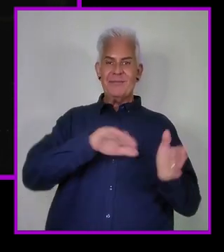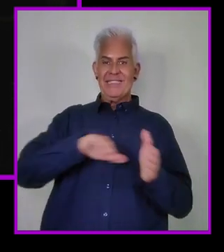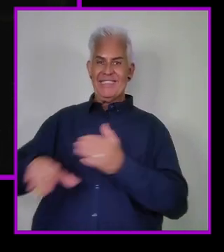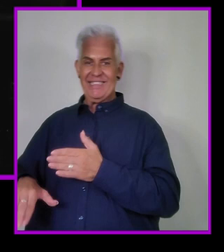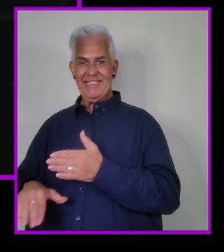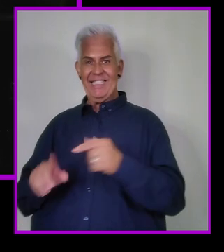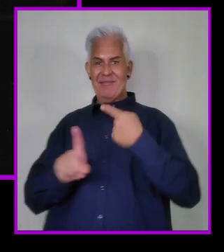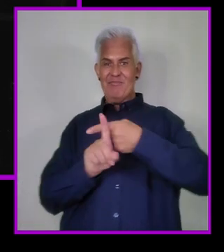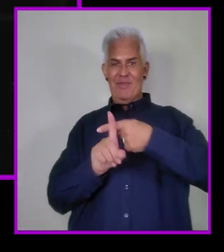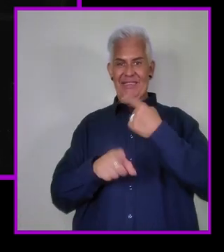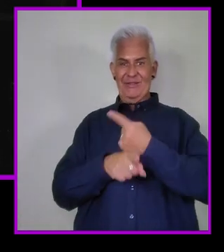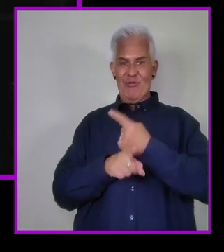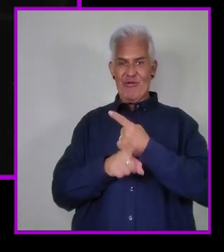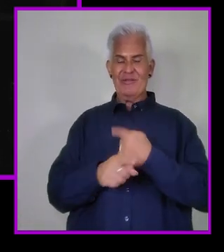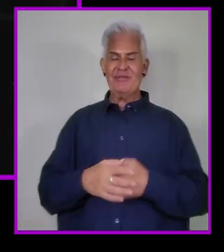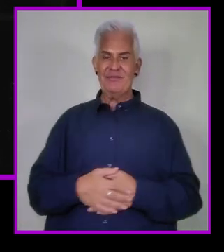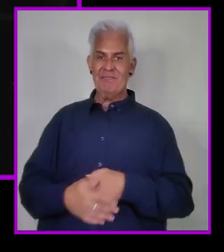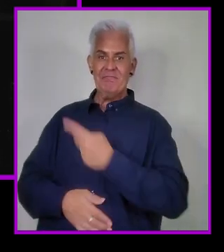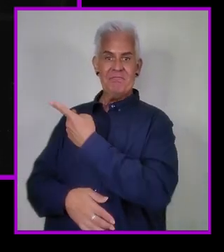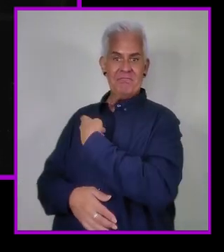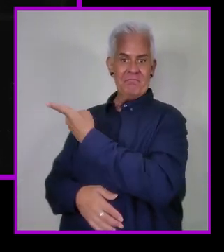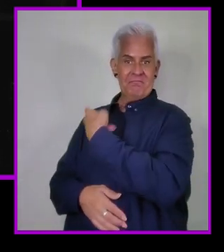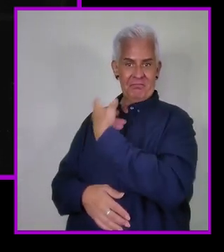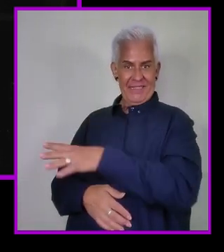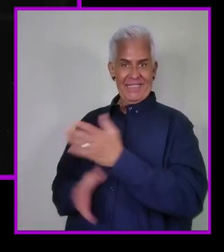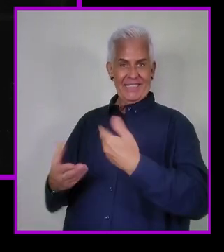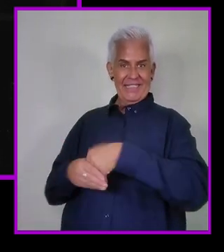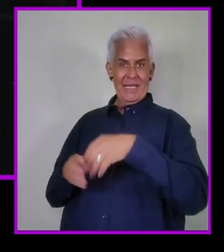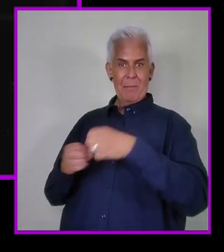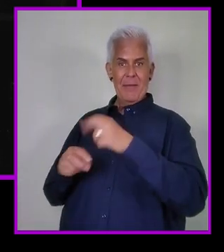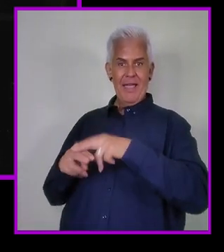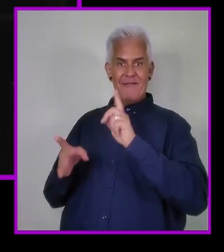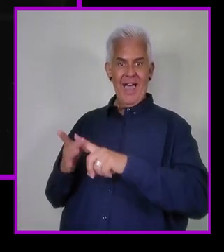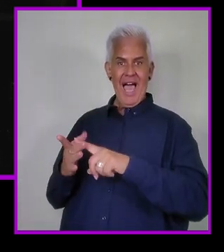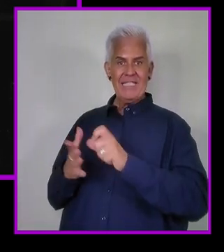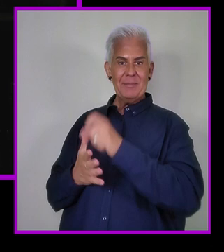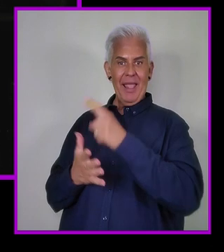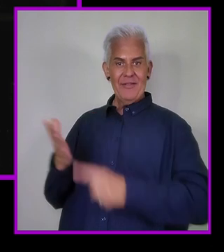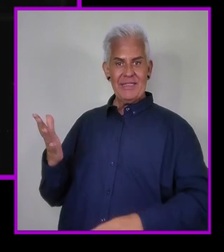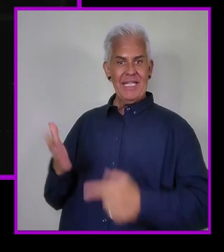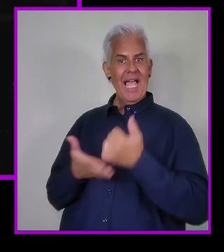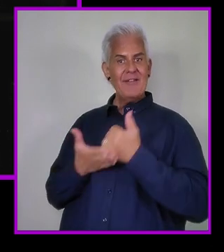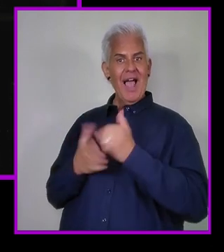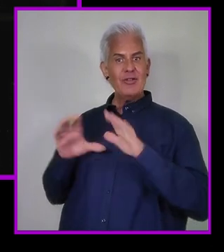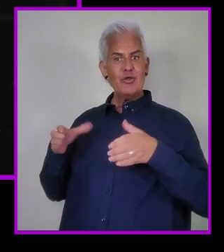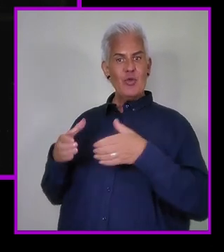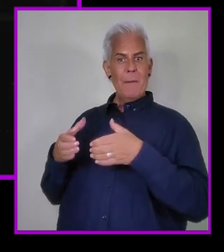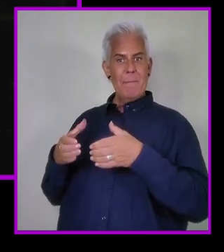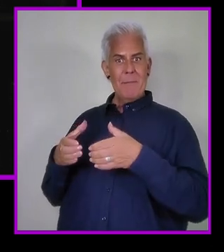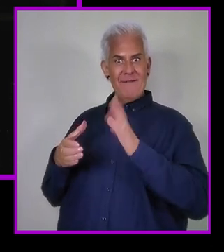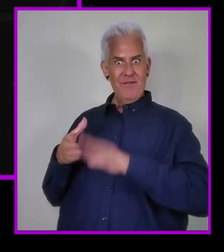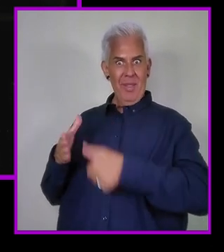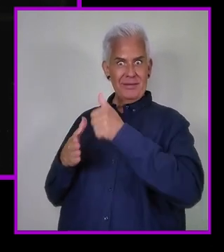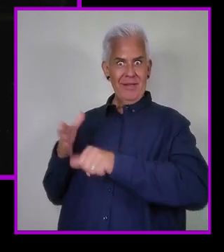more positive space, shall we? So you've both been part of the BFI's Disability Screen Advisory Group from its